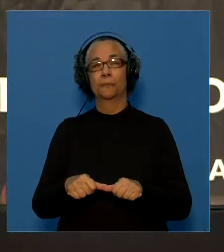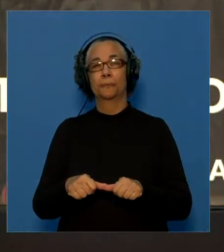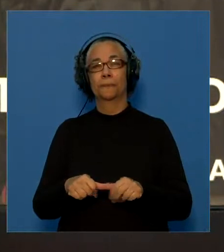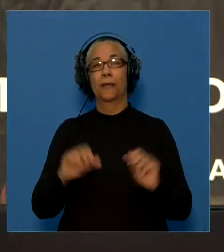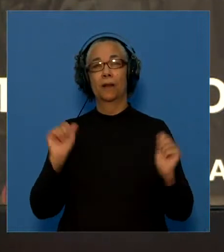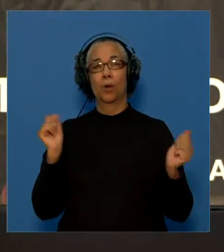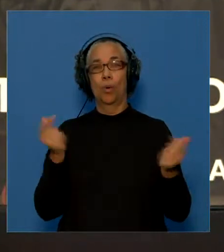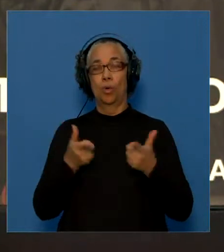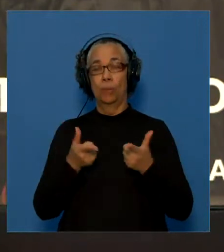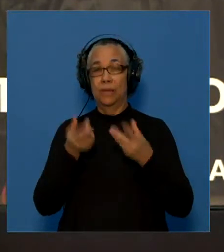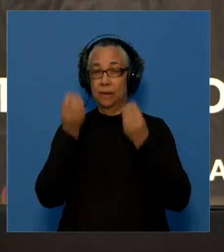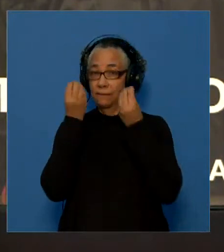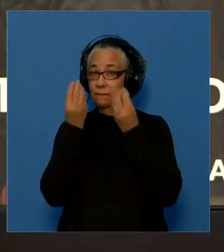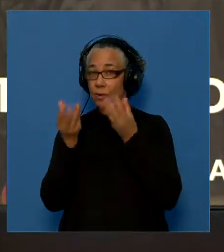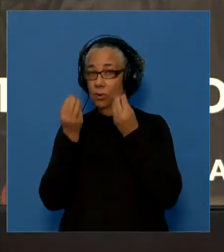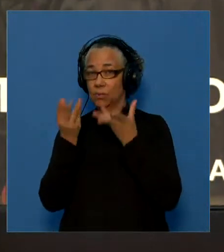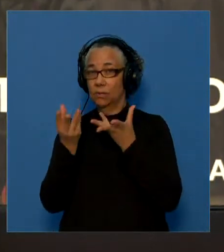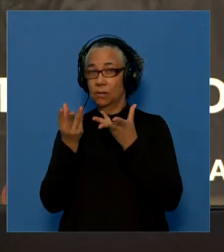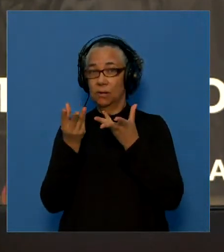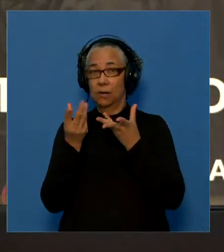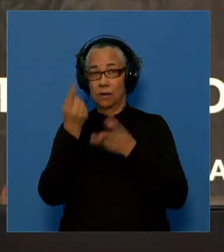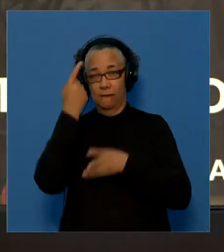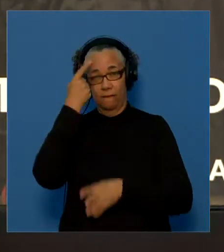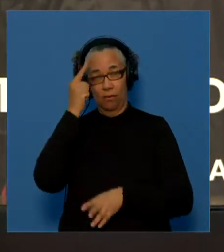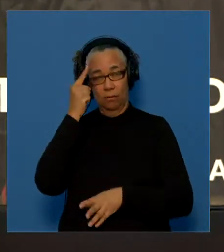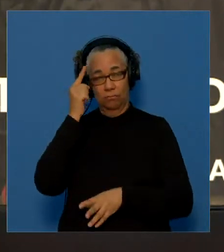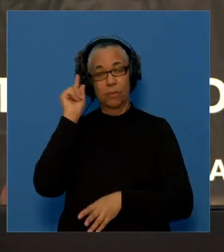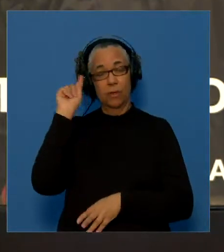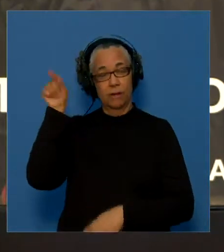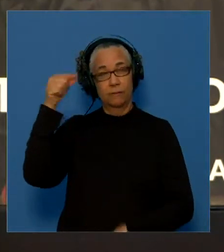remain informed on behalf of the government.